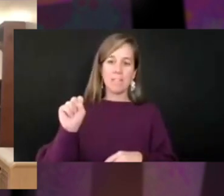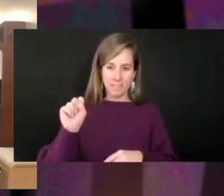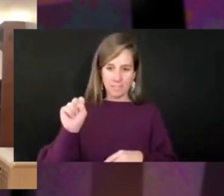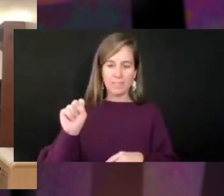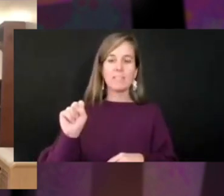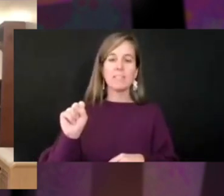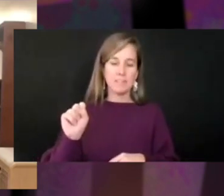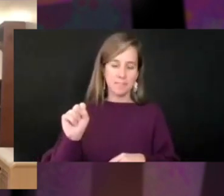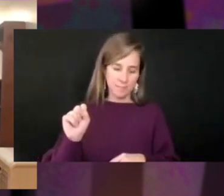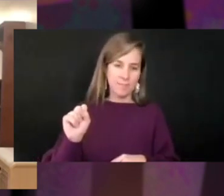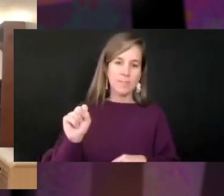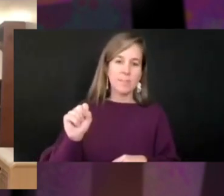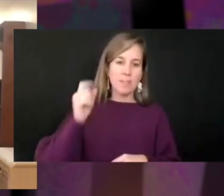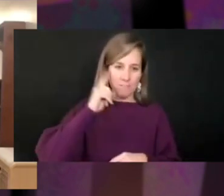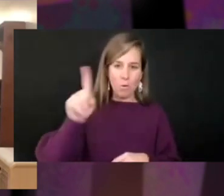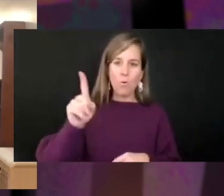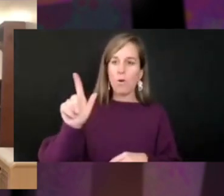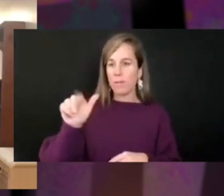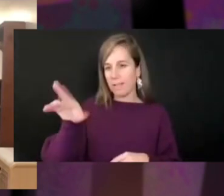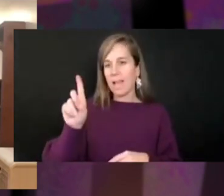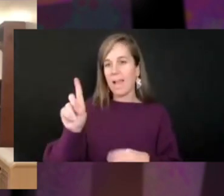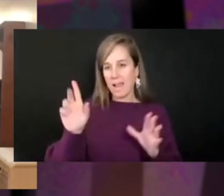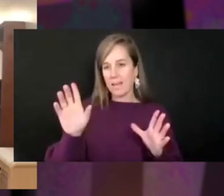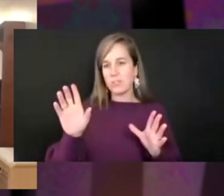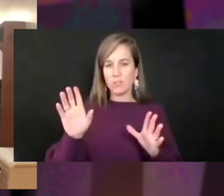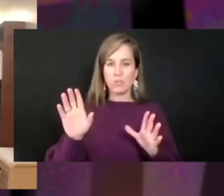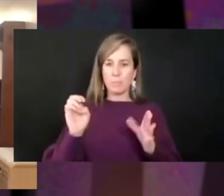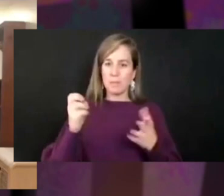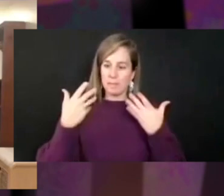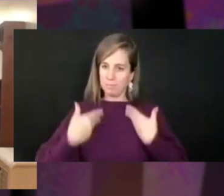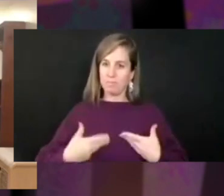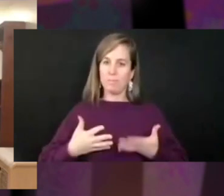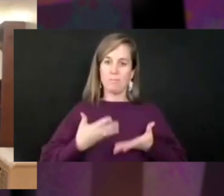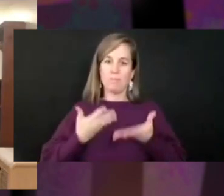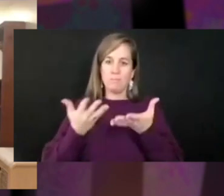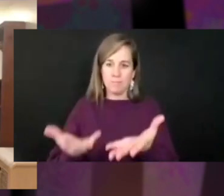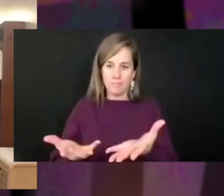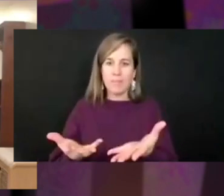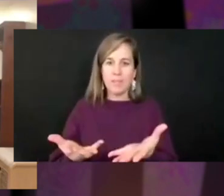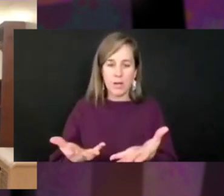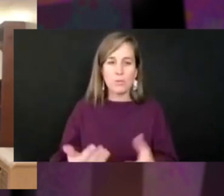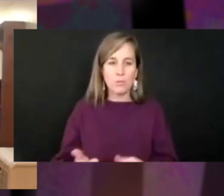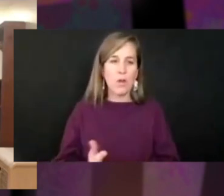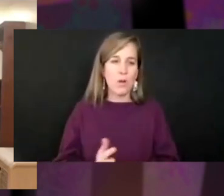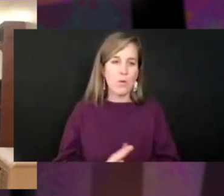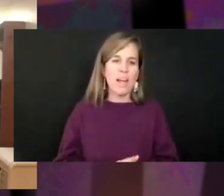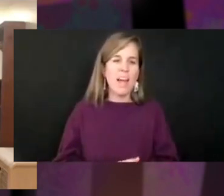a canvas for the land to be present to us too.